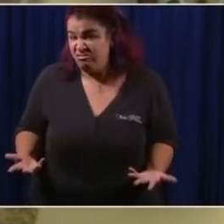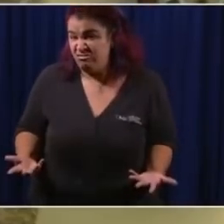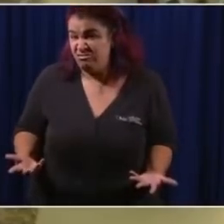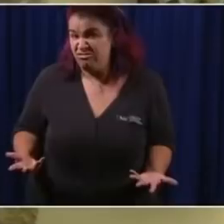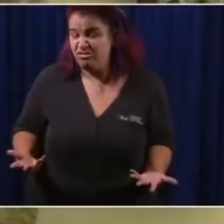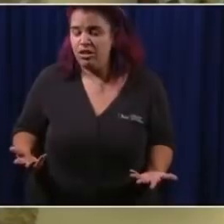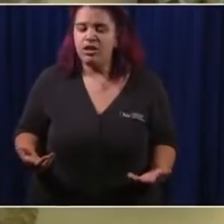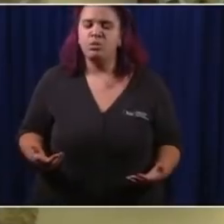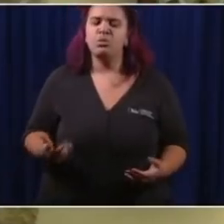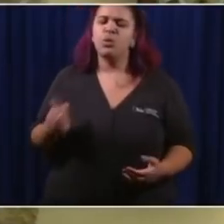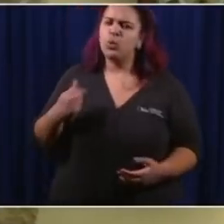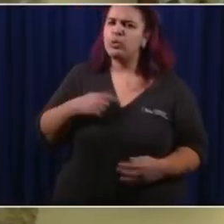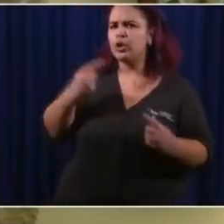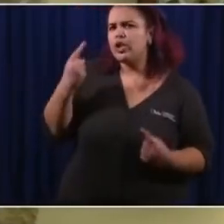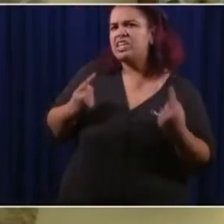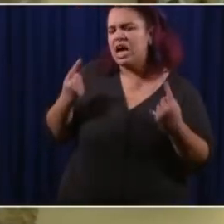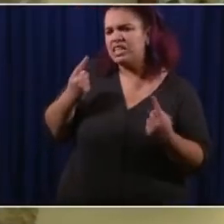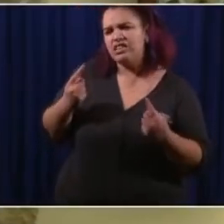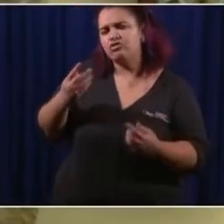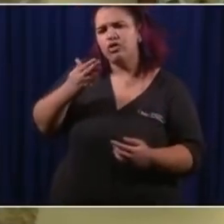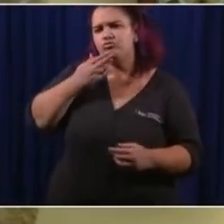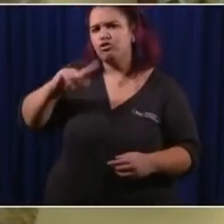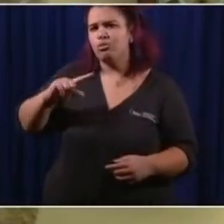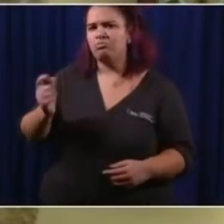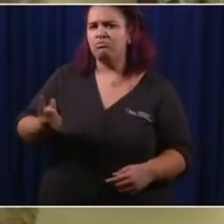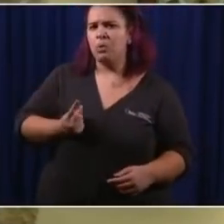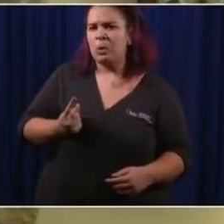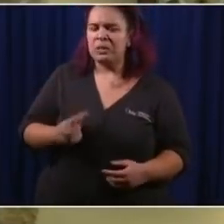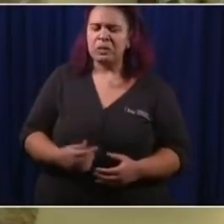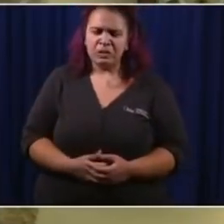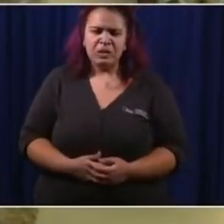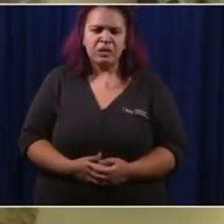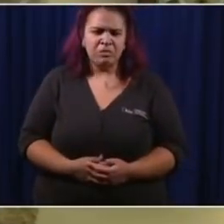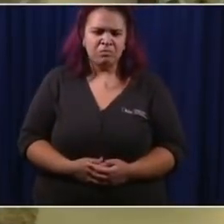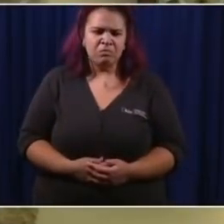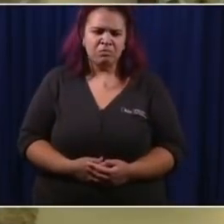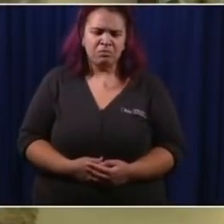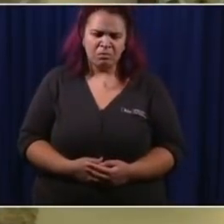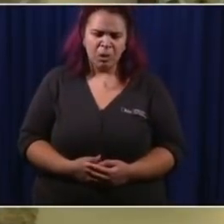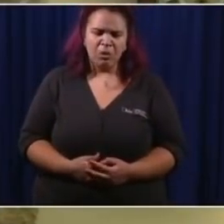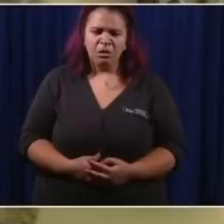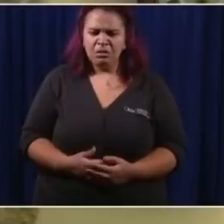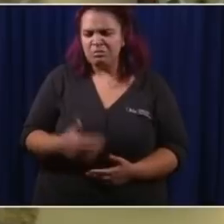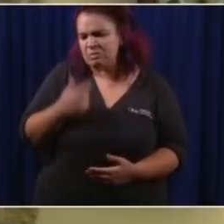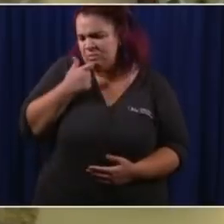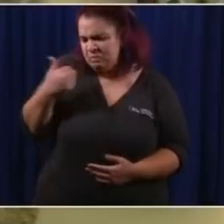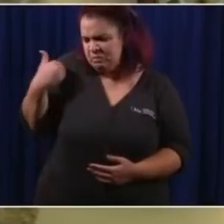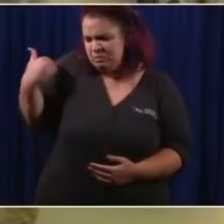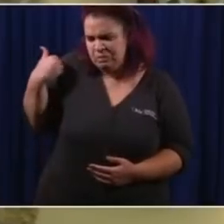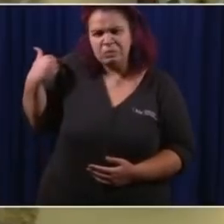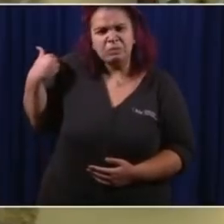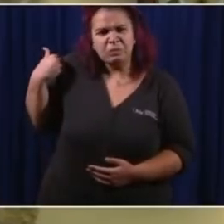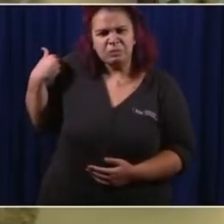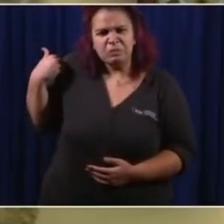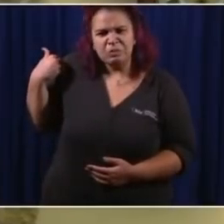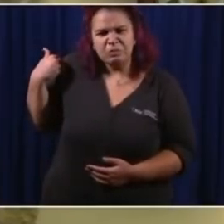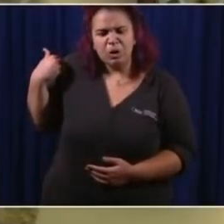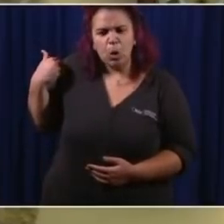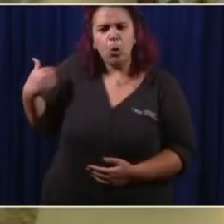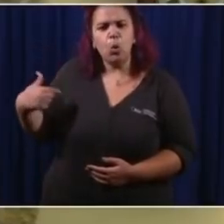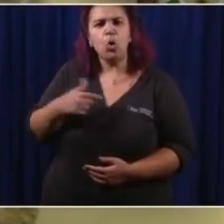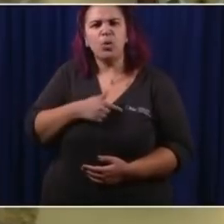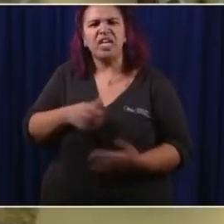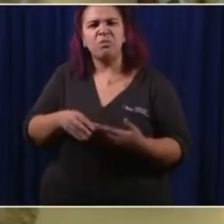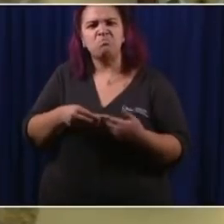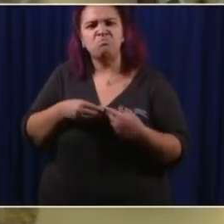that. I think that's a valid point. We gave them some break when